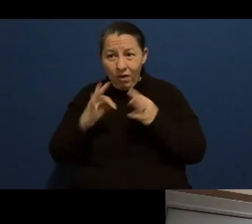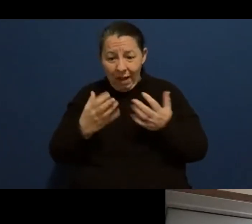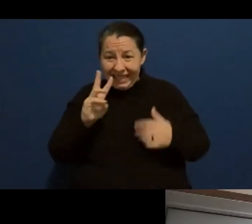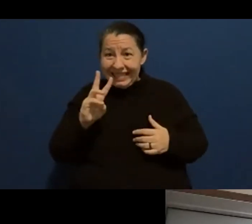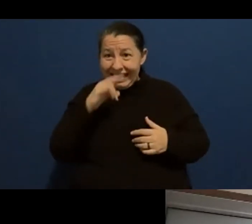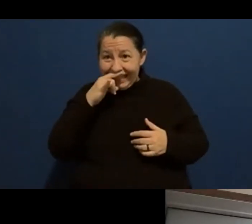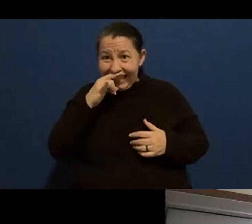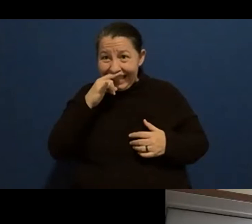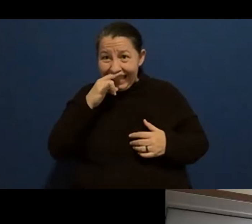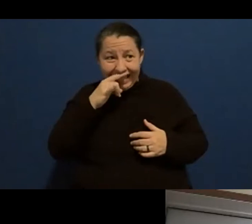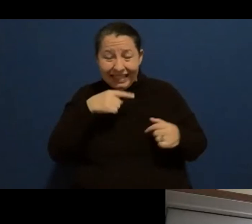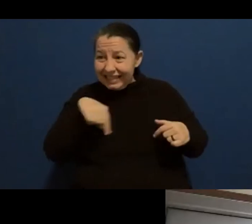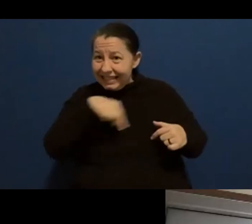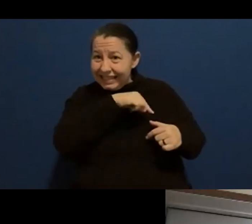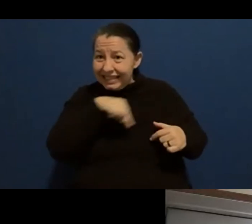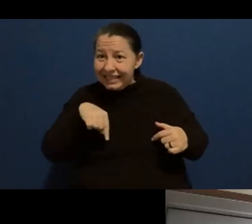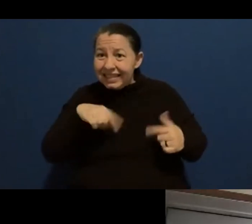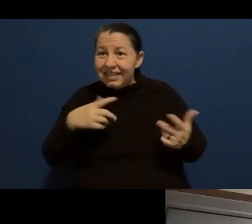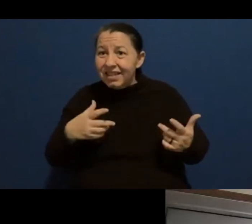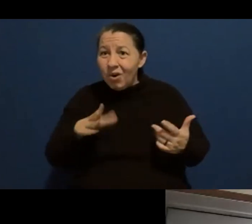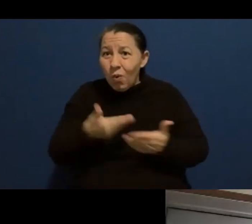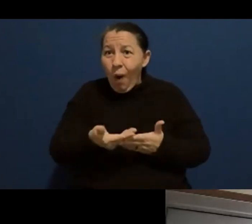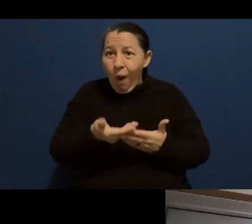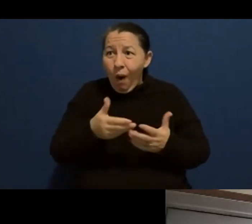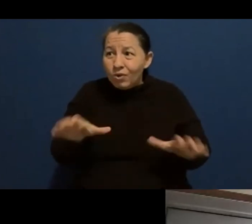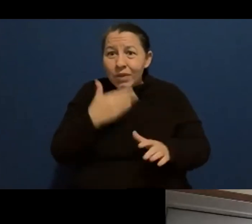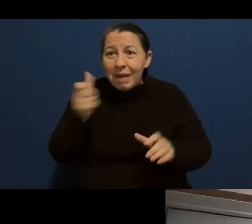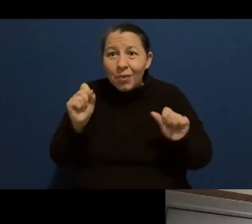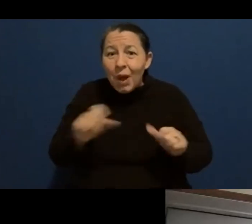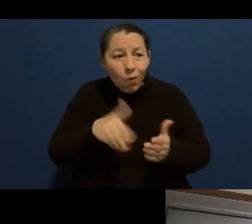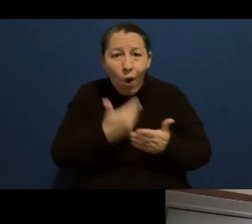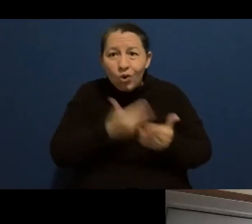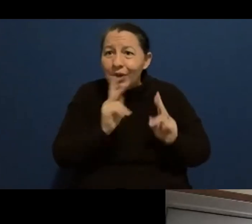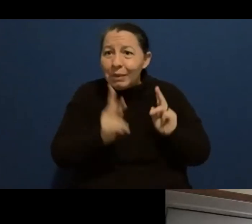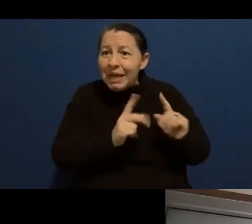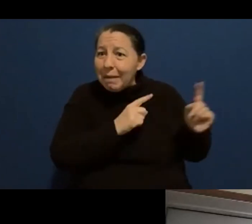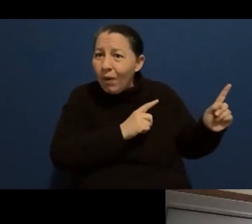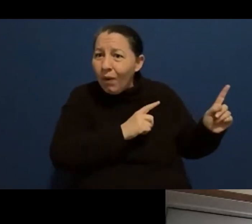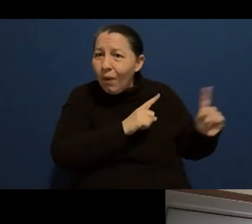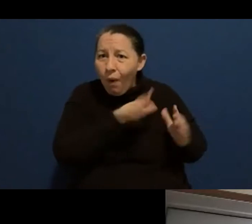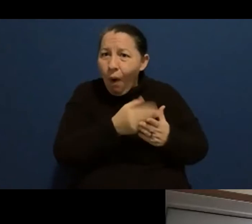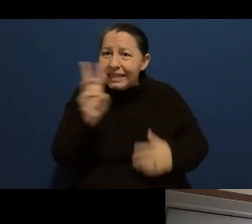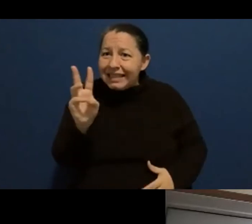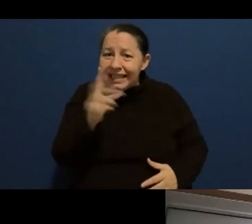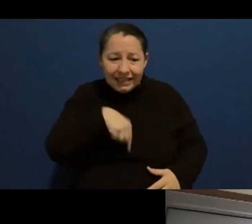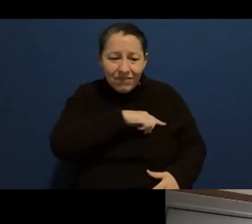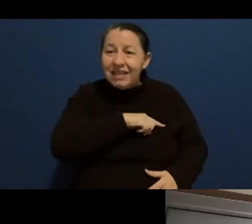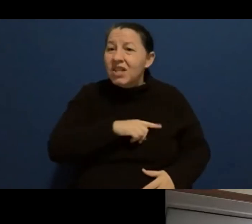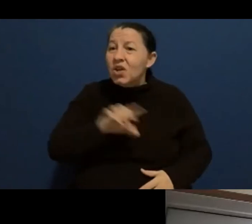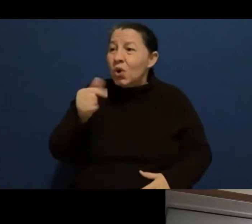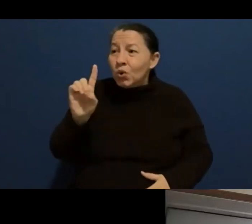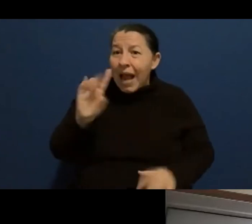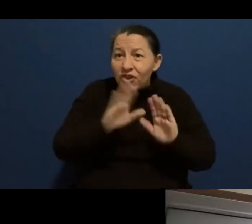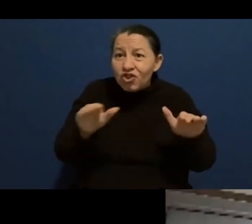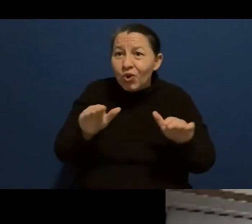to do that the best that they can. And we're all good people, and your grandchildren are in college,